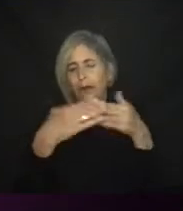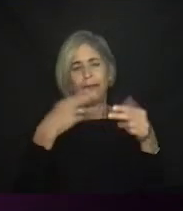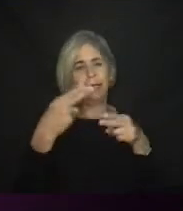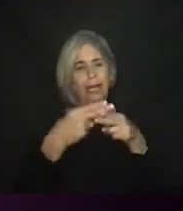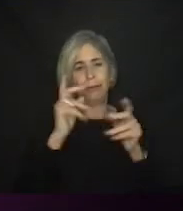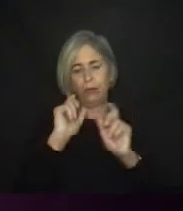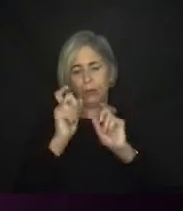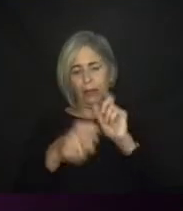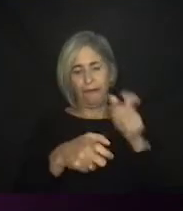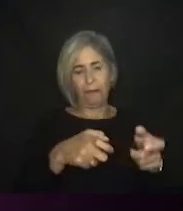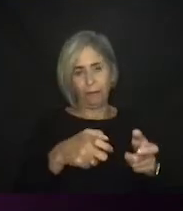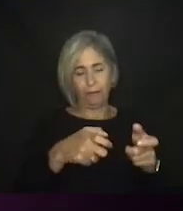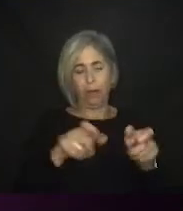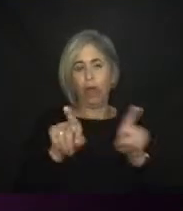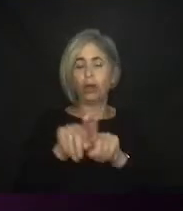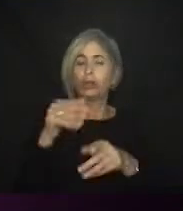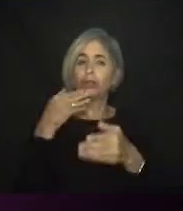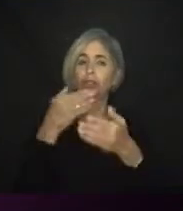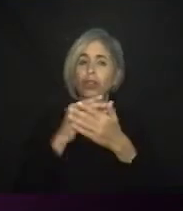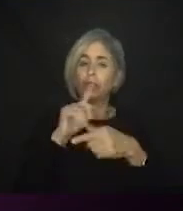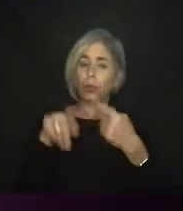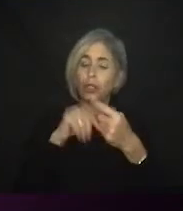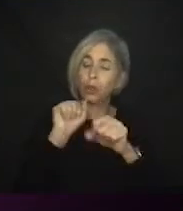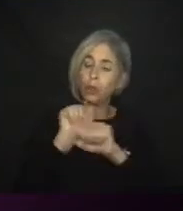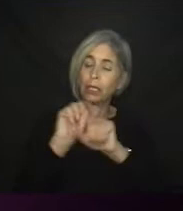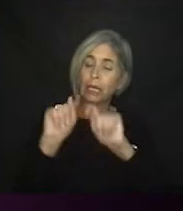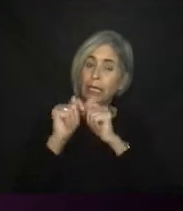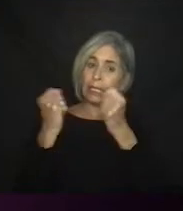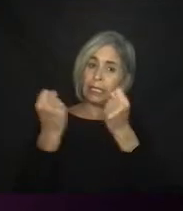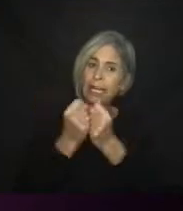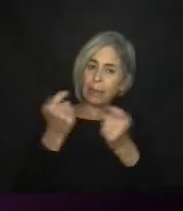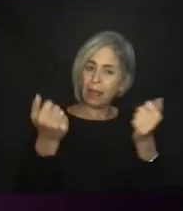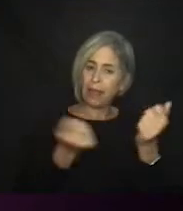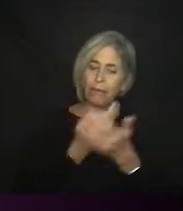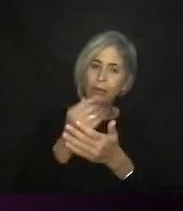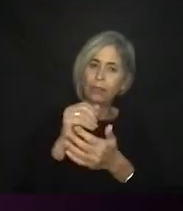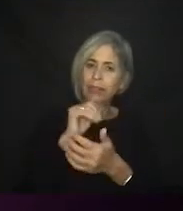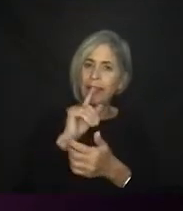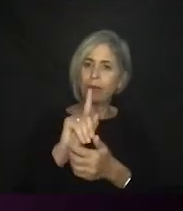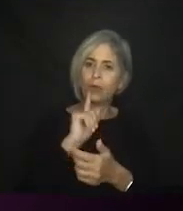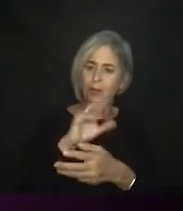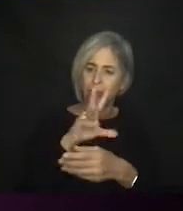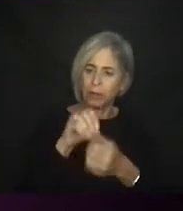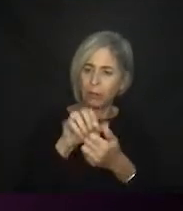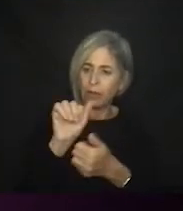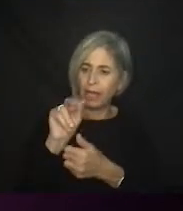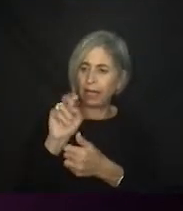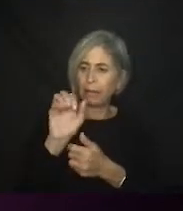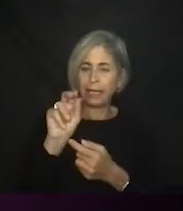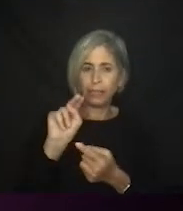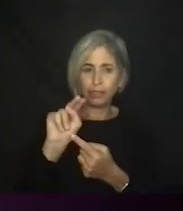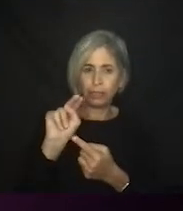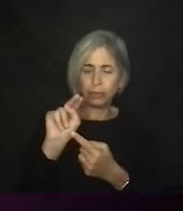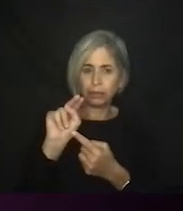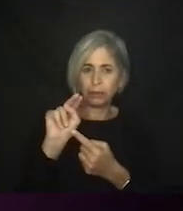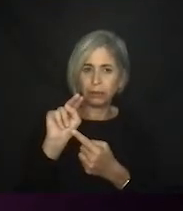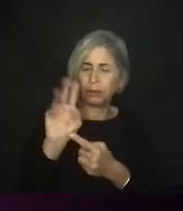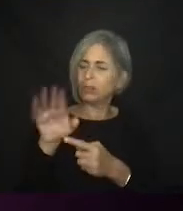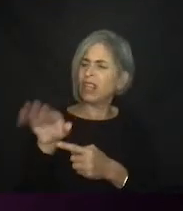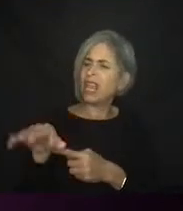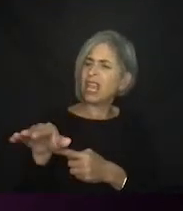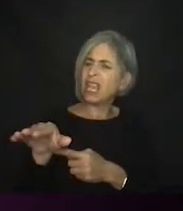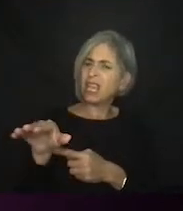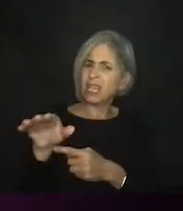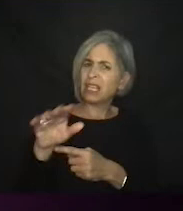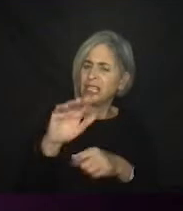them. Also, it makes it good when you're working on a team and everyone's not really into animation. You can just say,